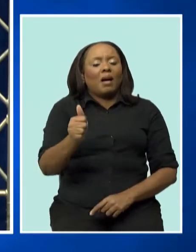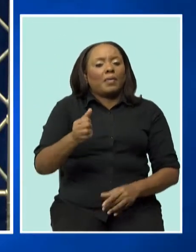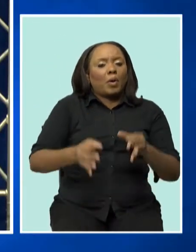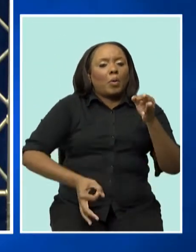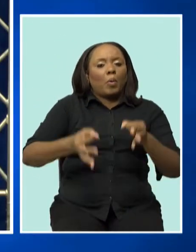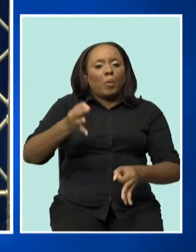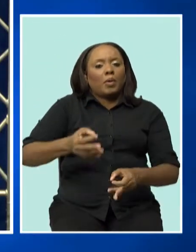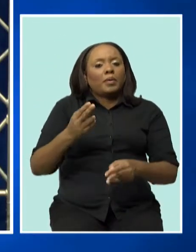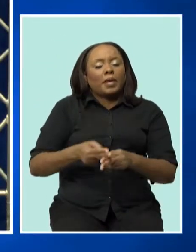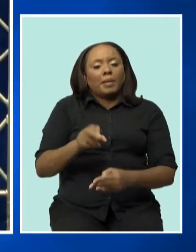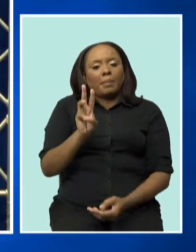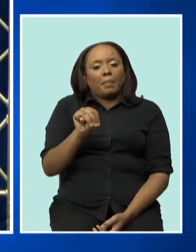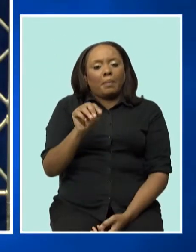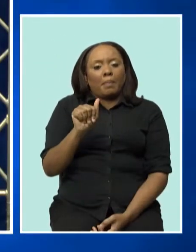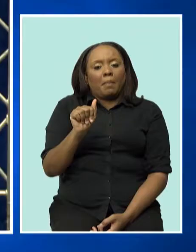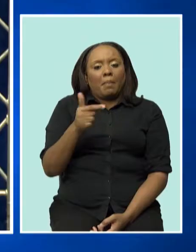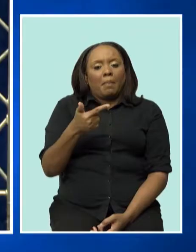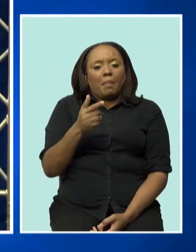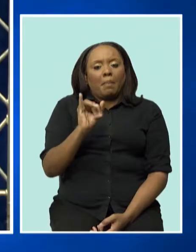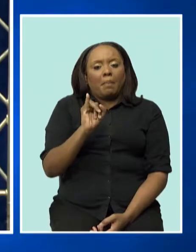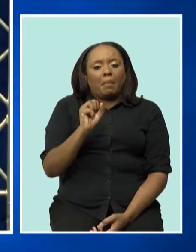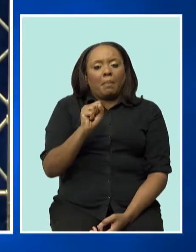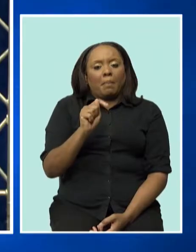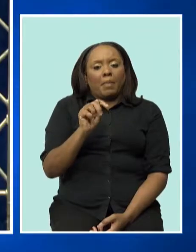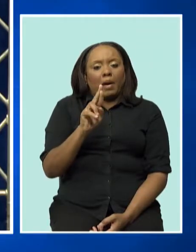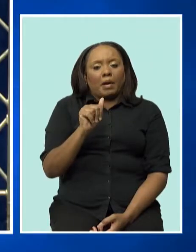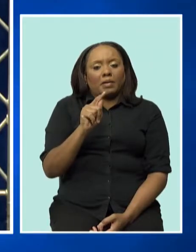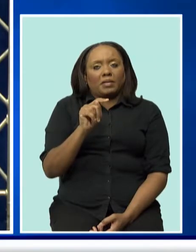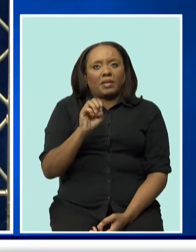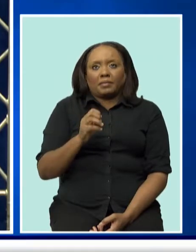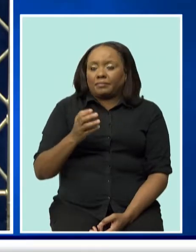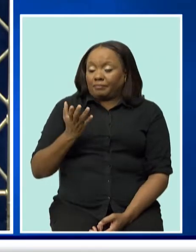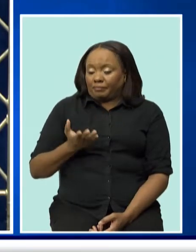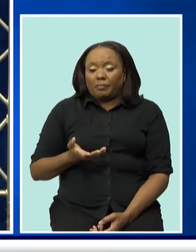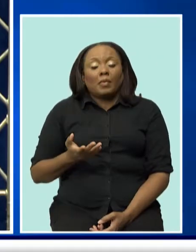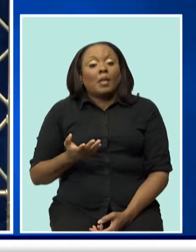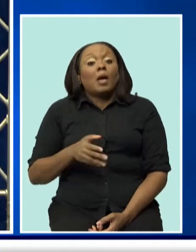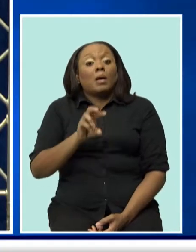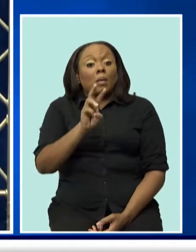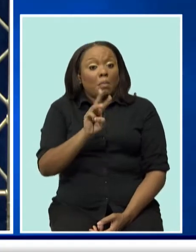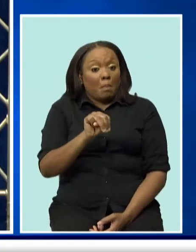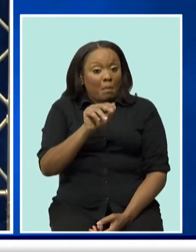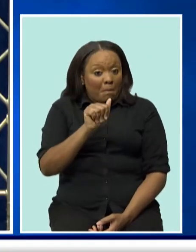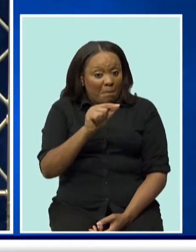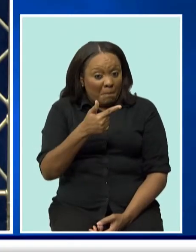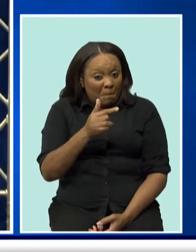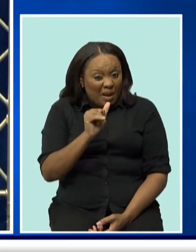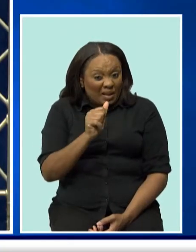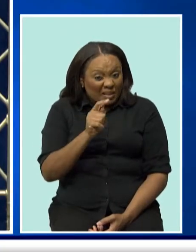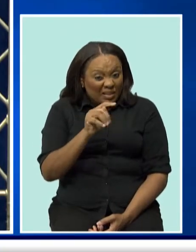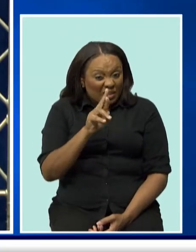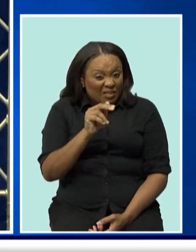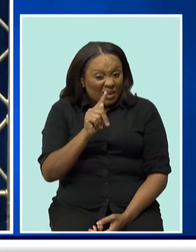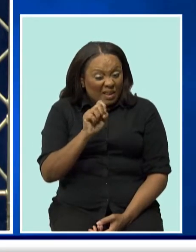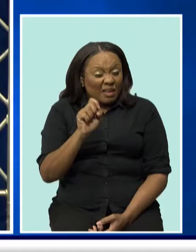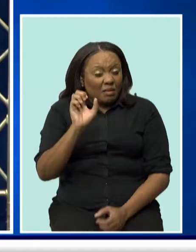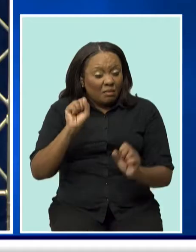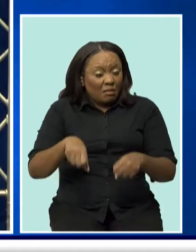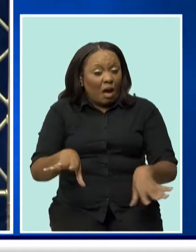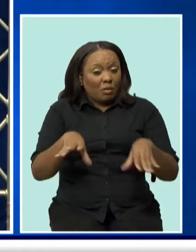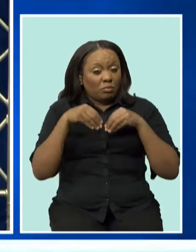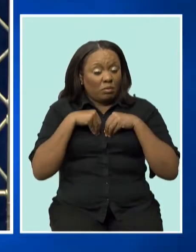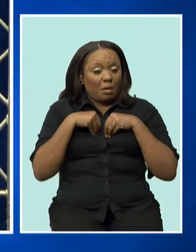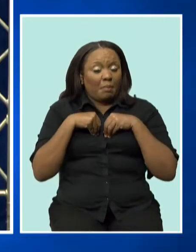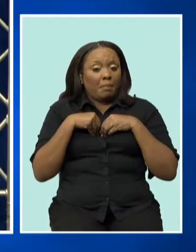and enlarge the role of magistrates with their jurisdiction to take some of the pressure off the High Court. Let us